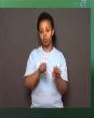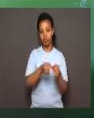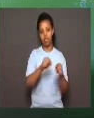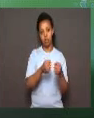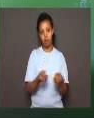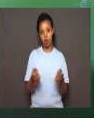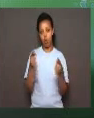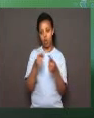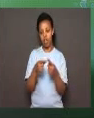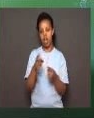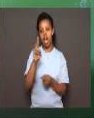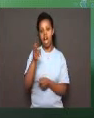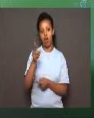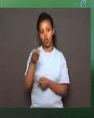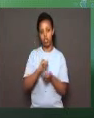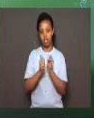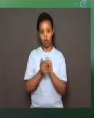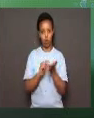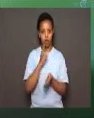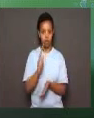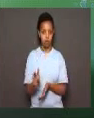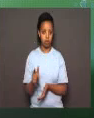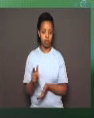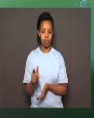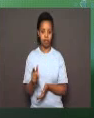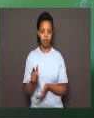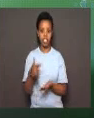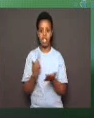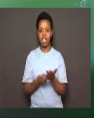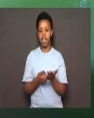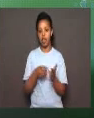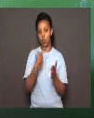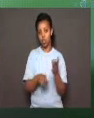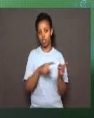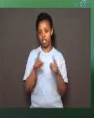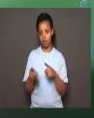through hydrolysis. The